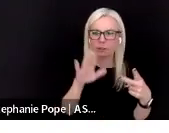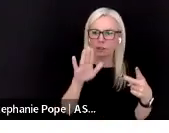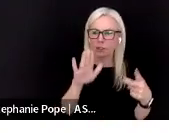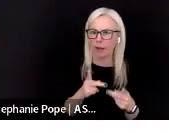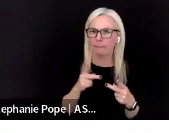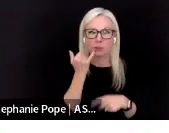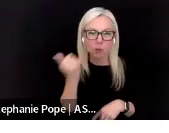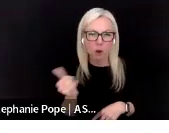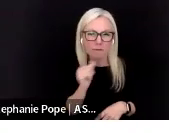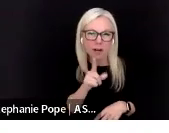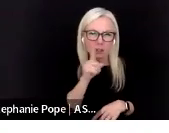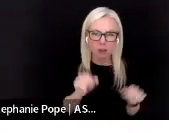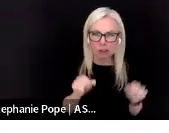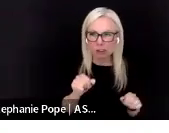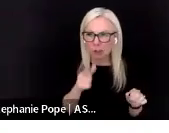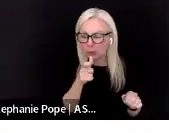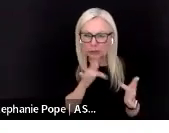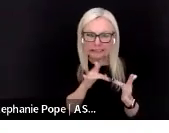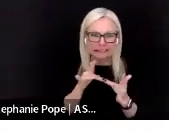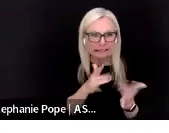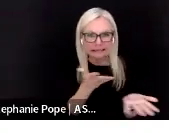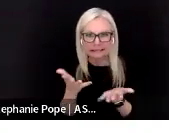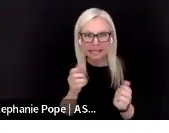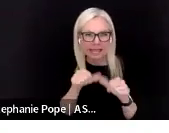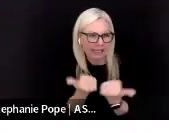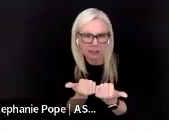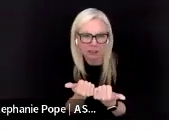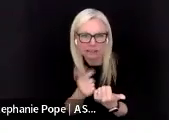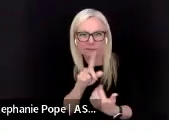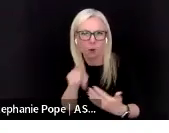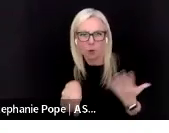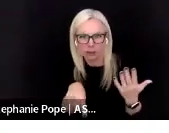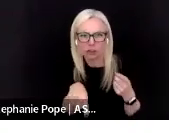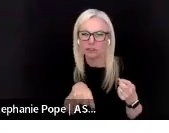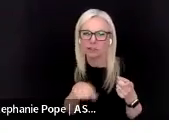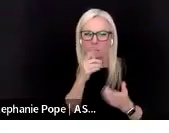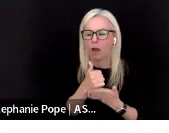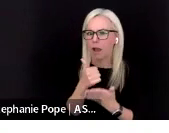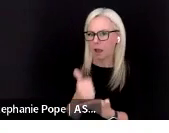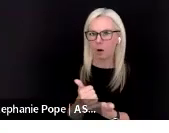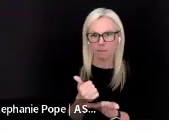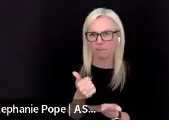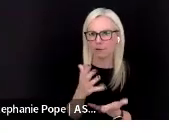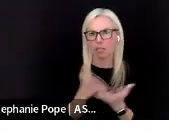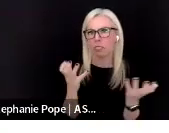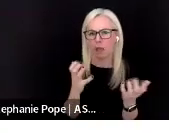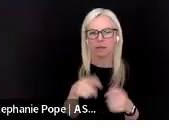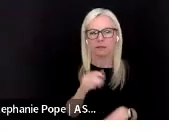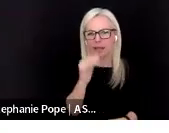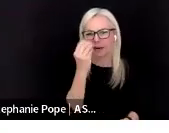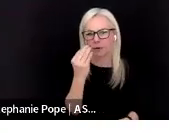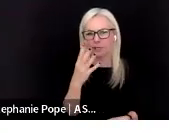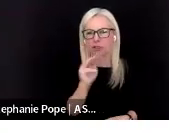if you're not sure who you need to connect with at the agency if you have a question. Those folks are great on the hotline. The information and referral line is staffed